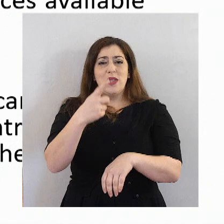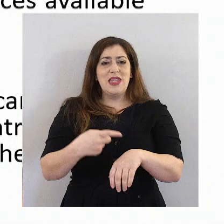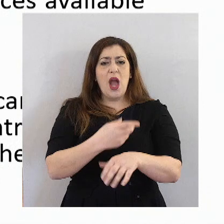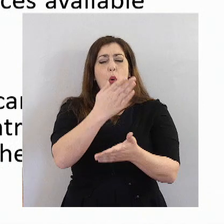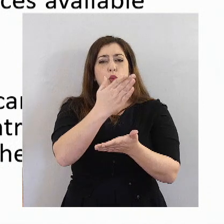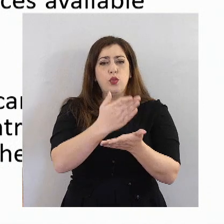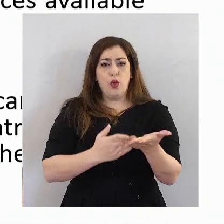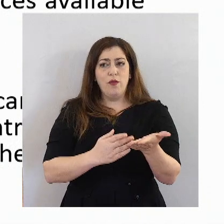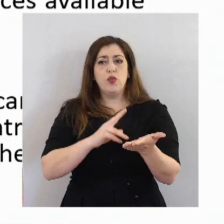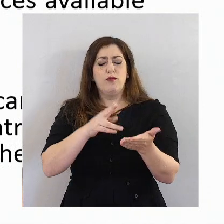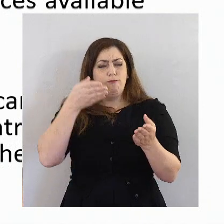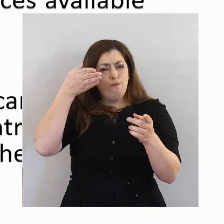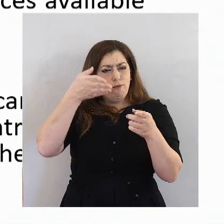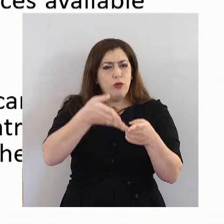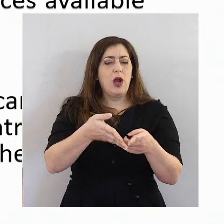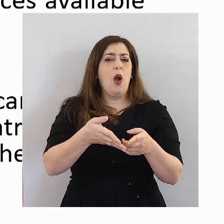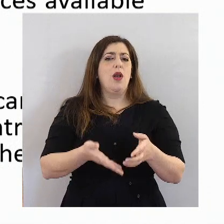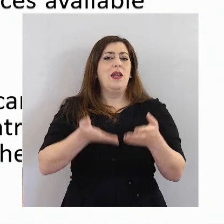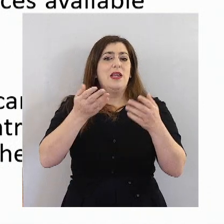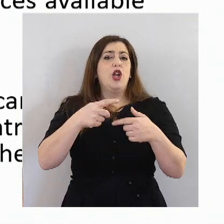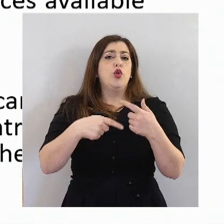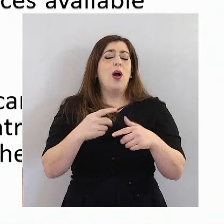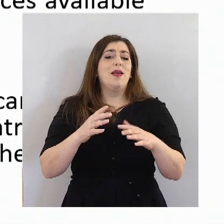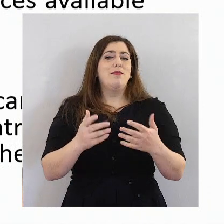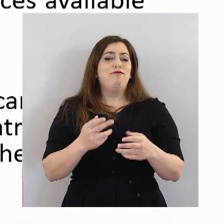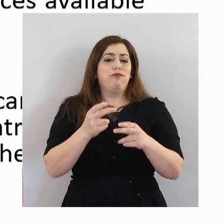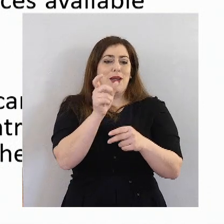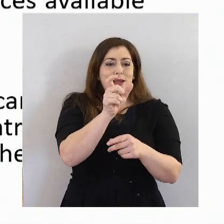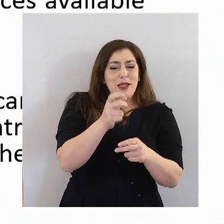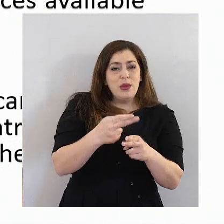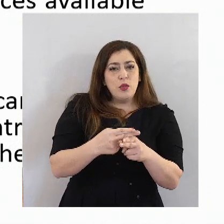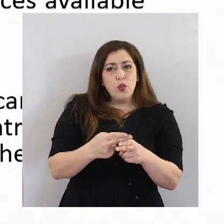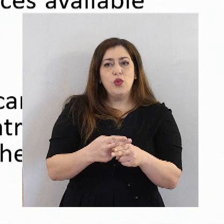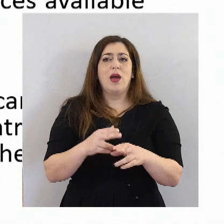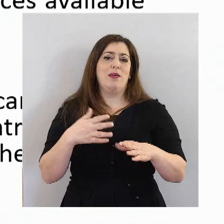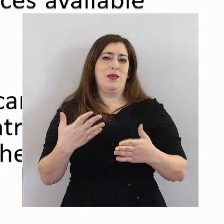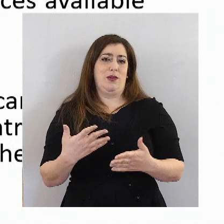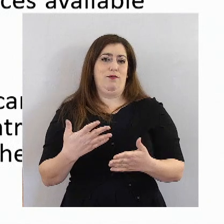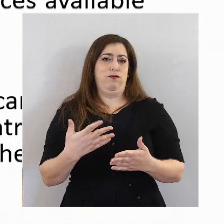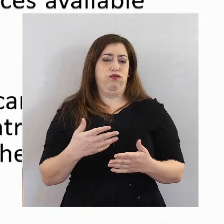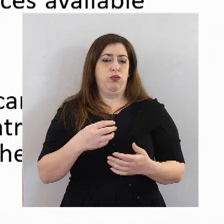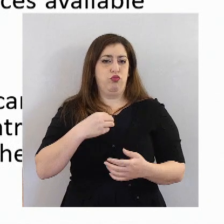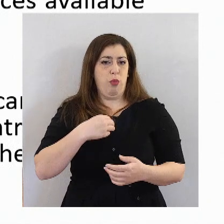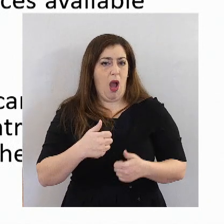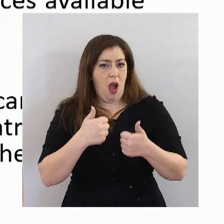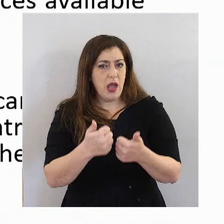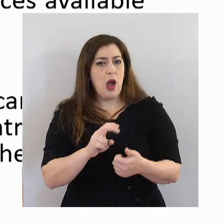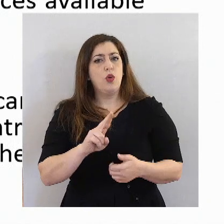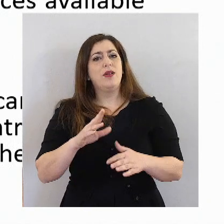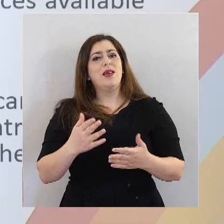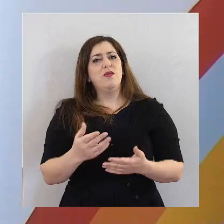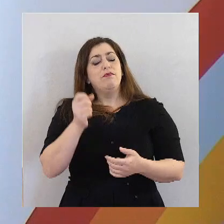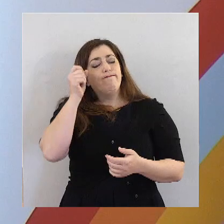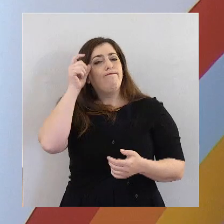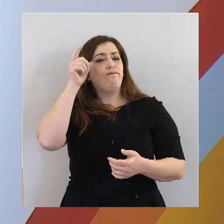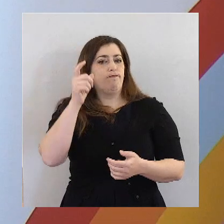mainly on key concepts and terminology and inclusive communication practices, and built a lot on